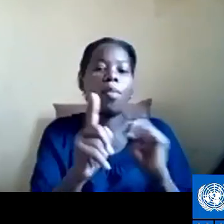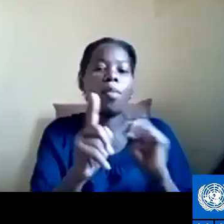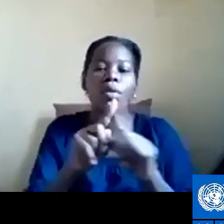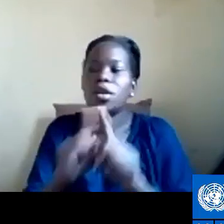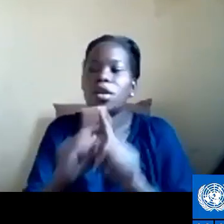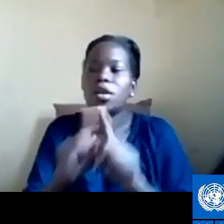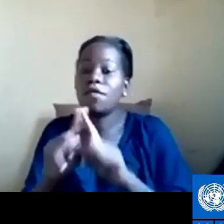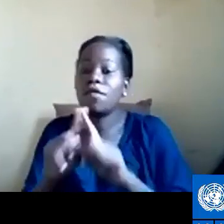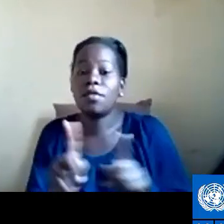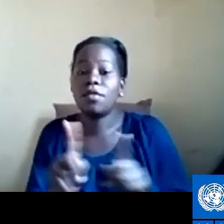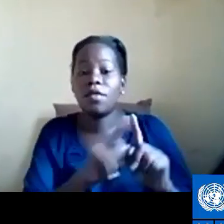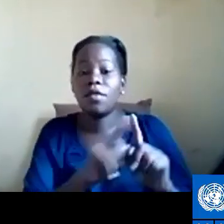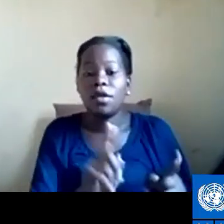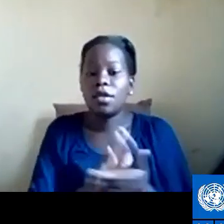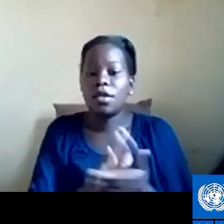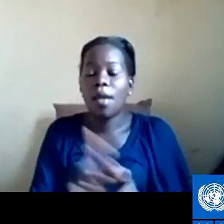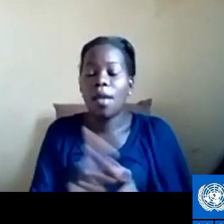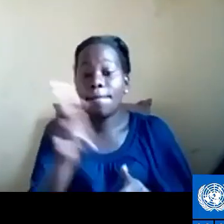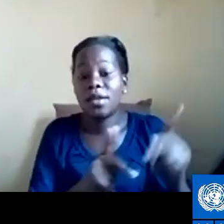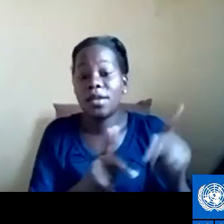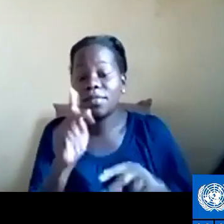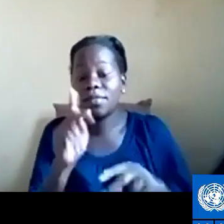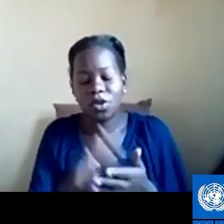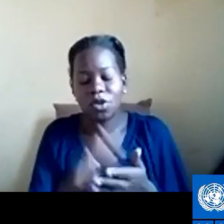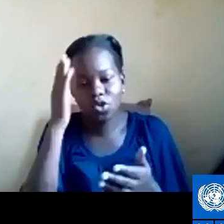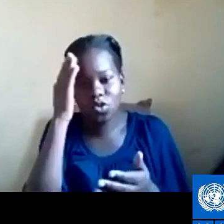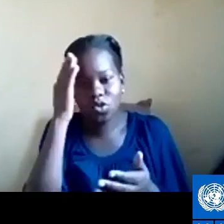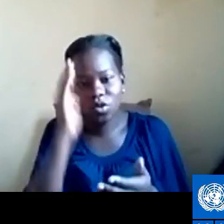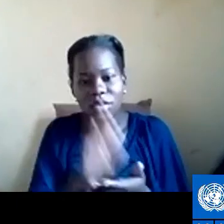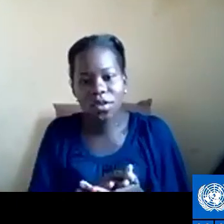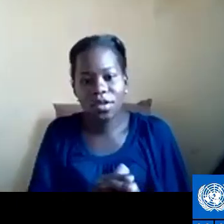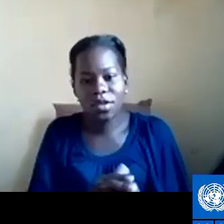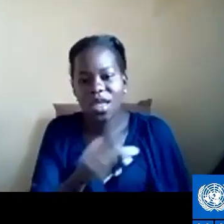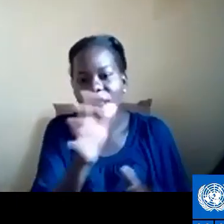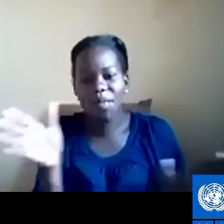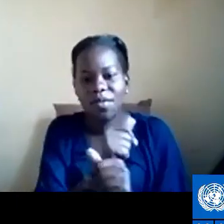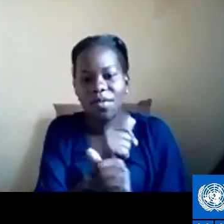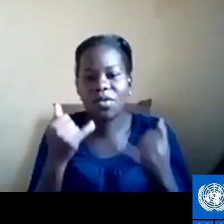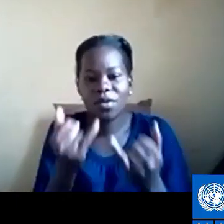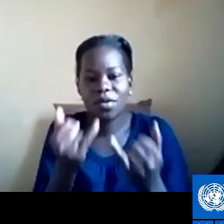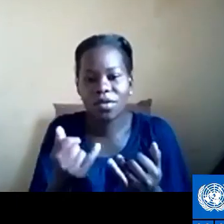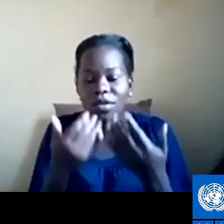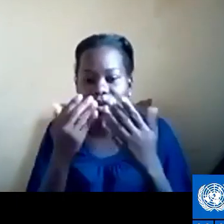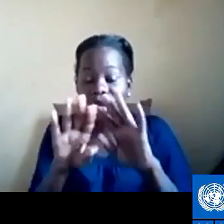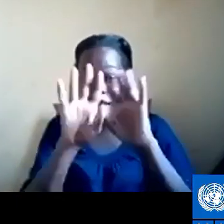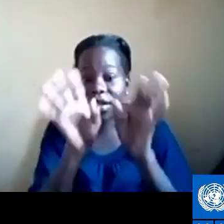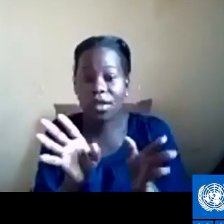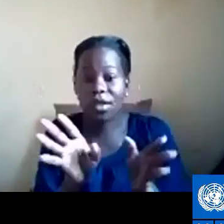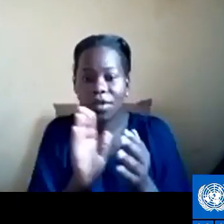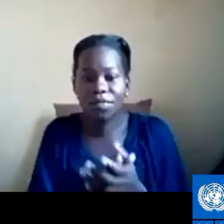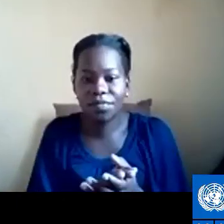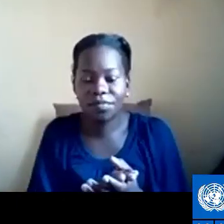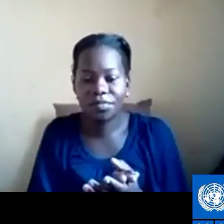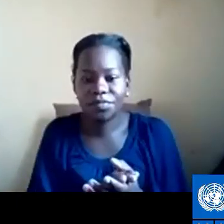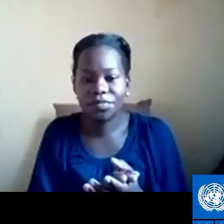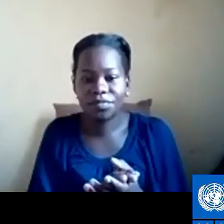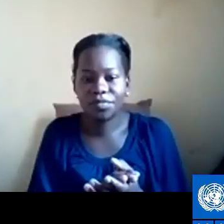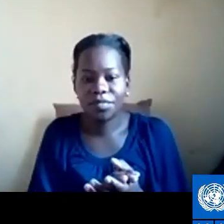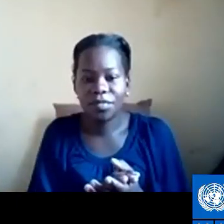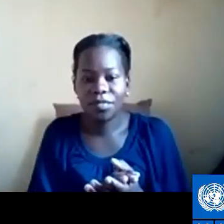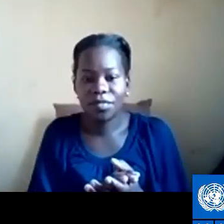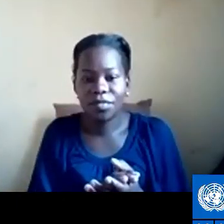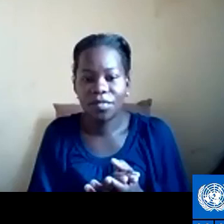participant to make sure that if there's any missing information, it is captured properly, to make sure that we'll send you